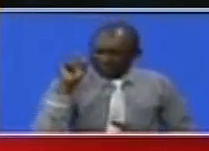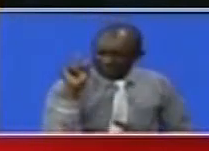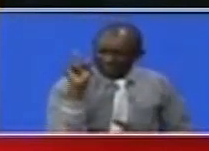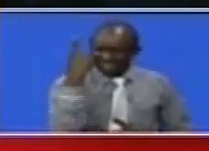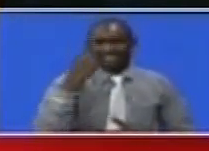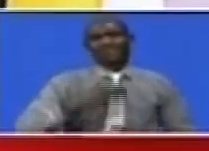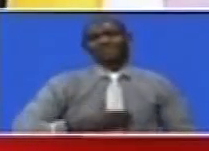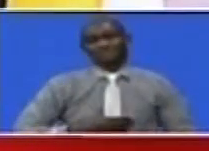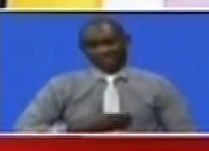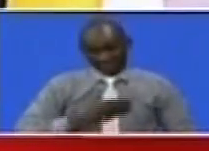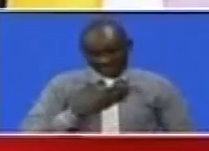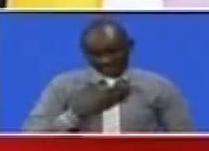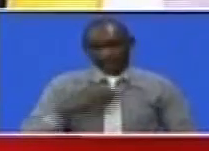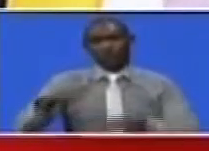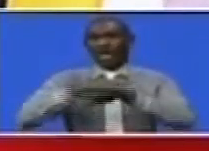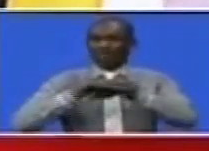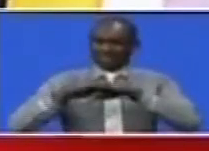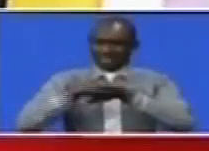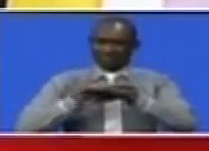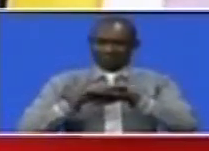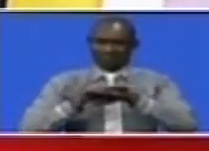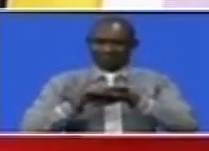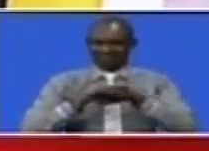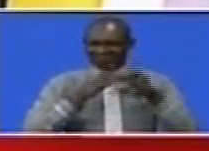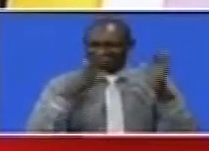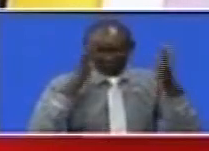first visit to Africa.